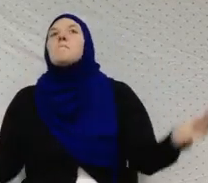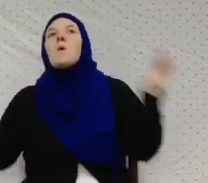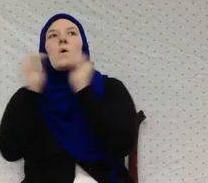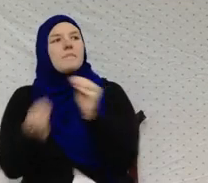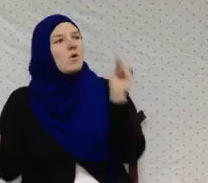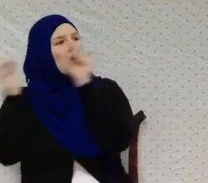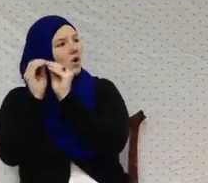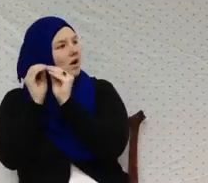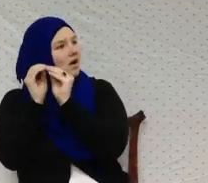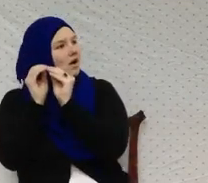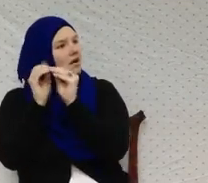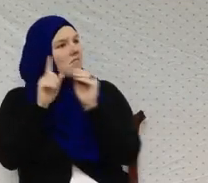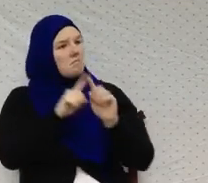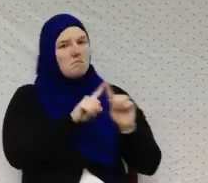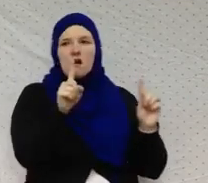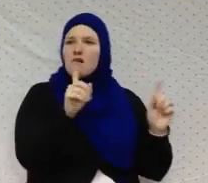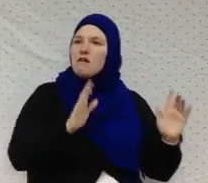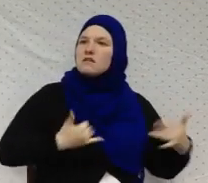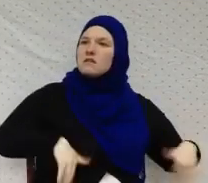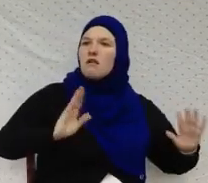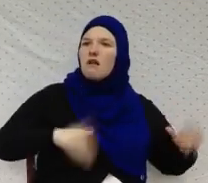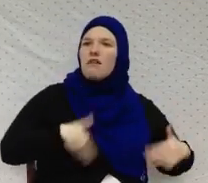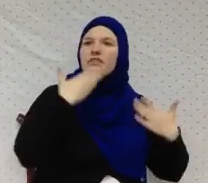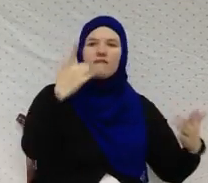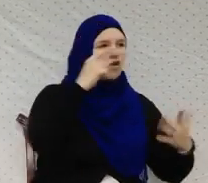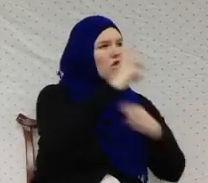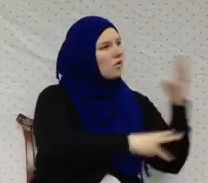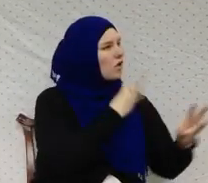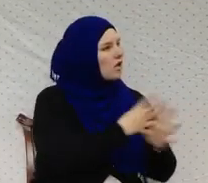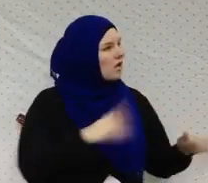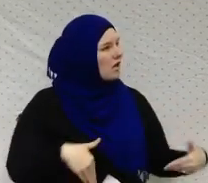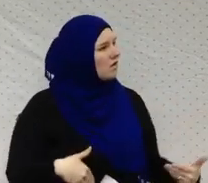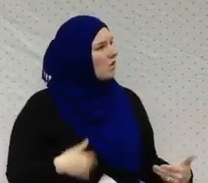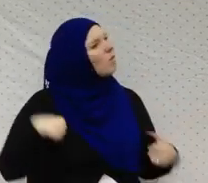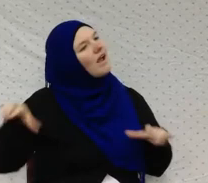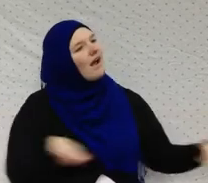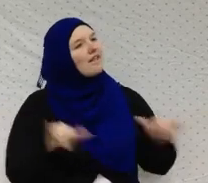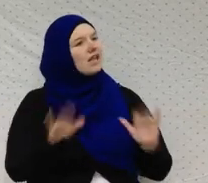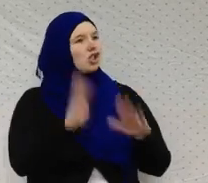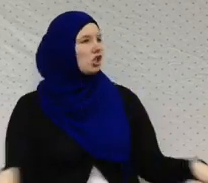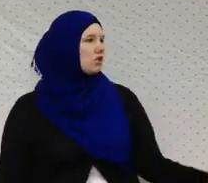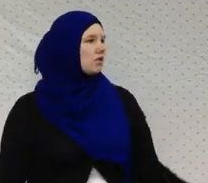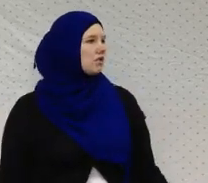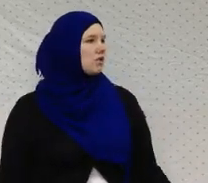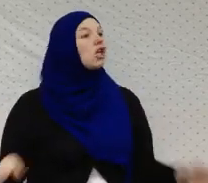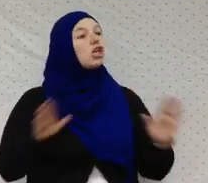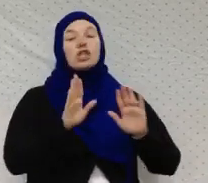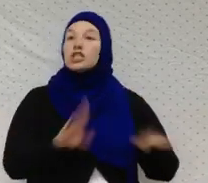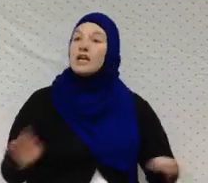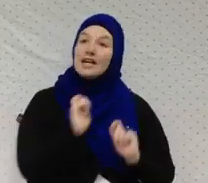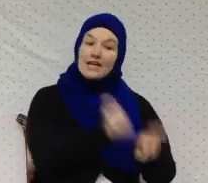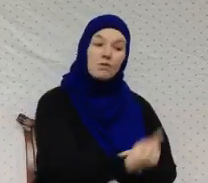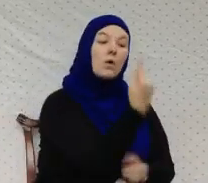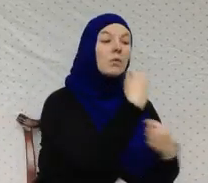the universe and not being grateful for what we already have? So we're acting like children.